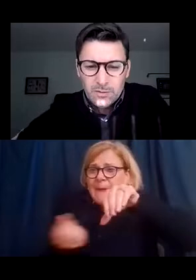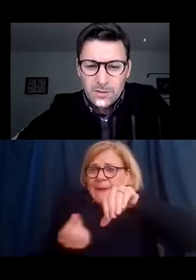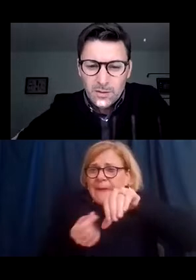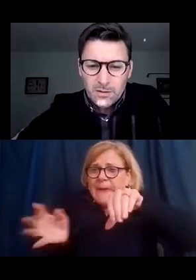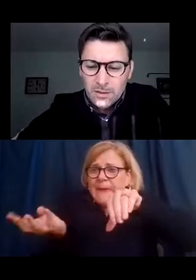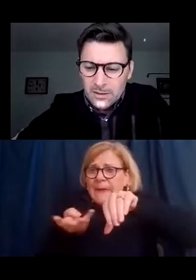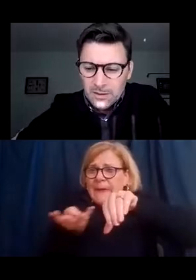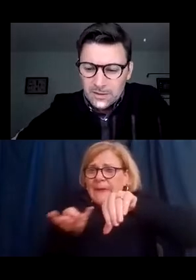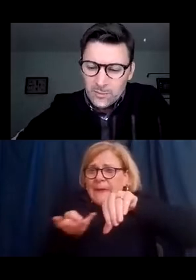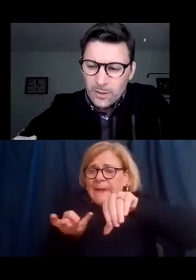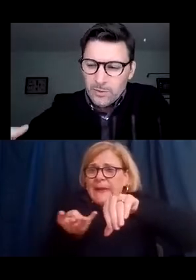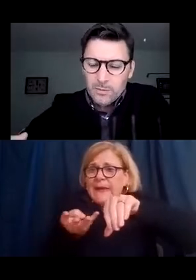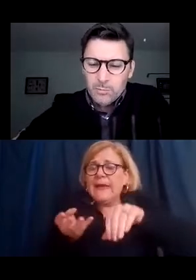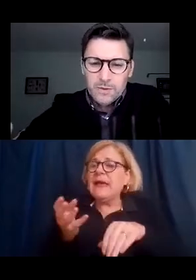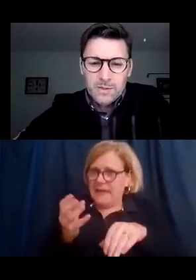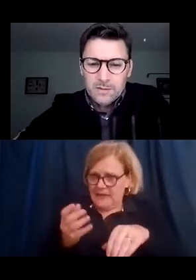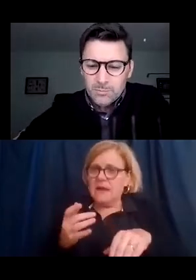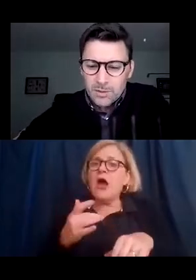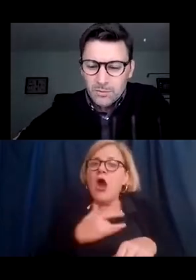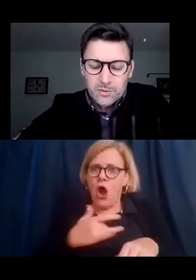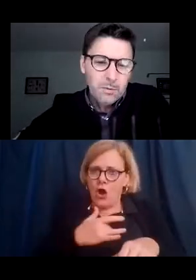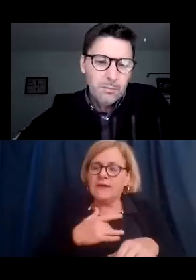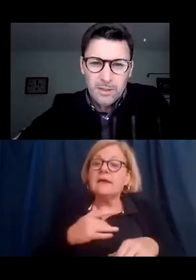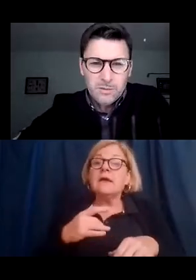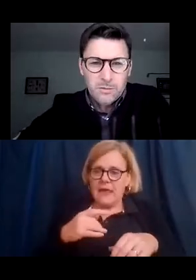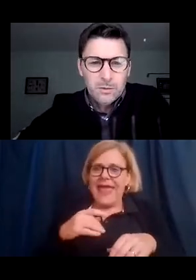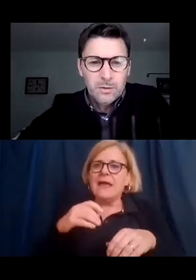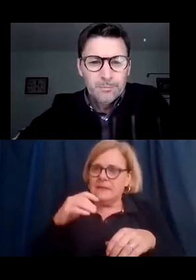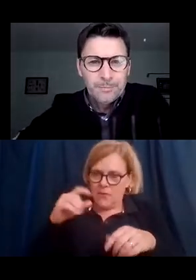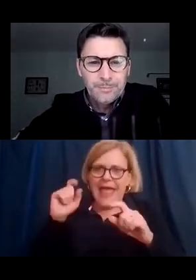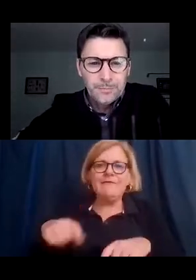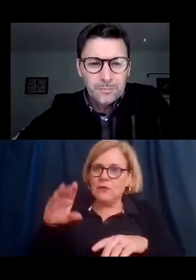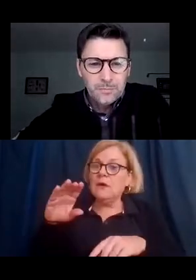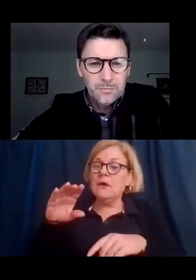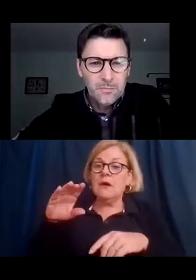with the arteries in the heart. That's why we end up putting stents in people who are doing bypass surgery.